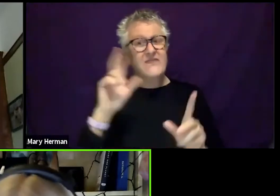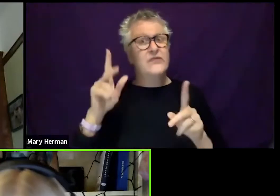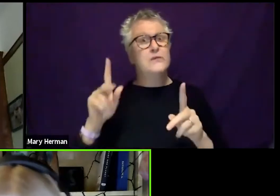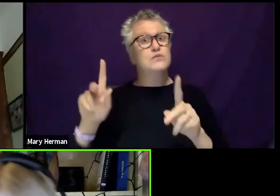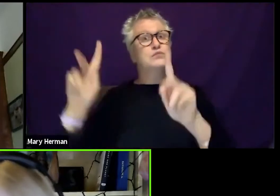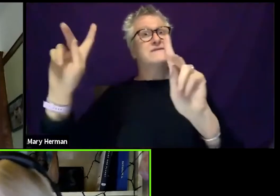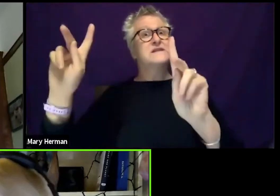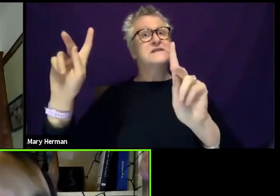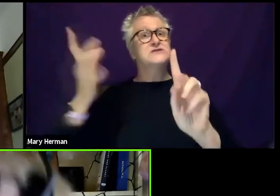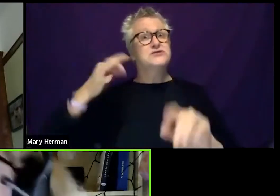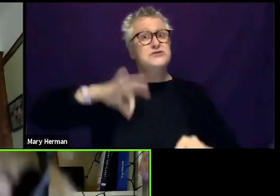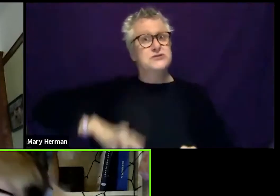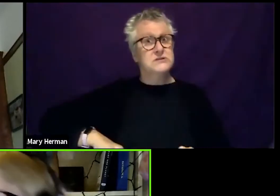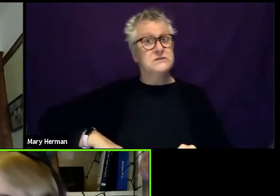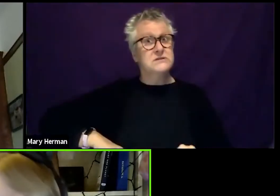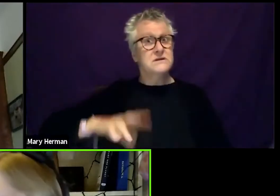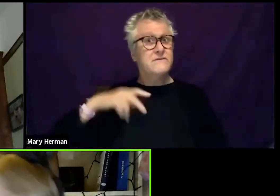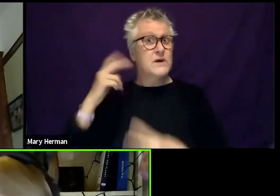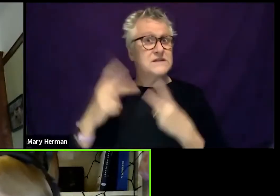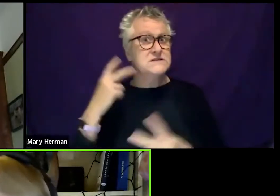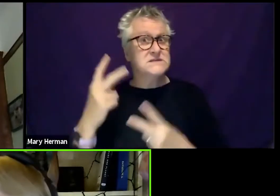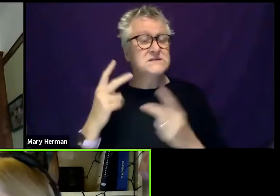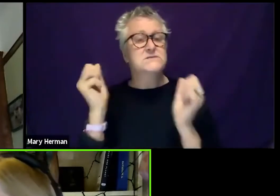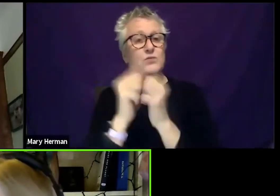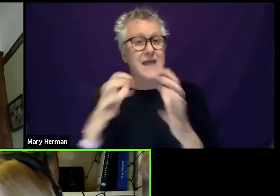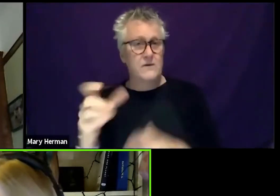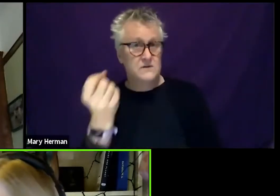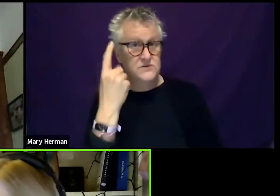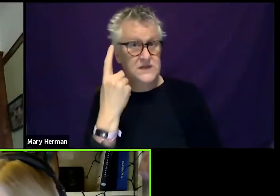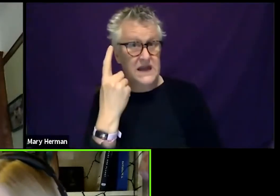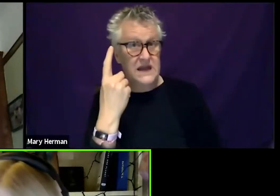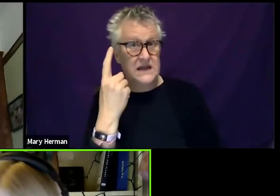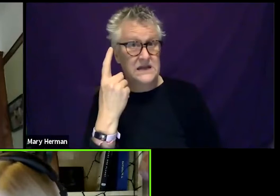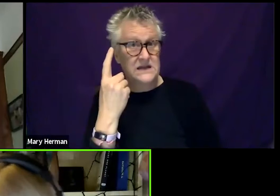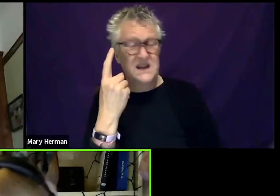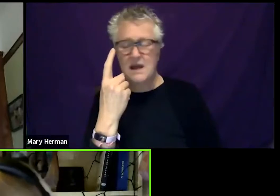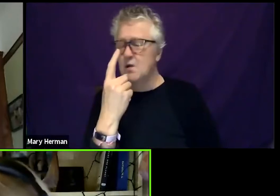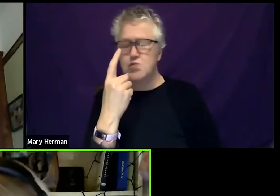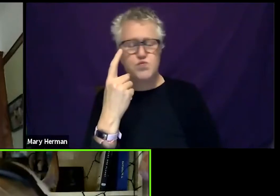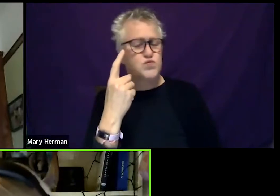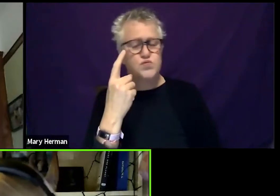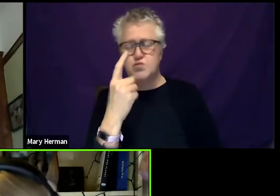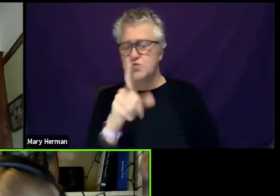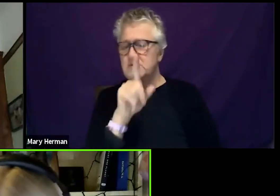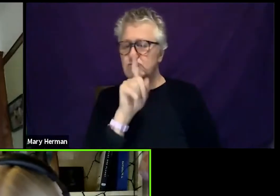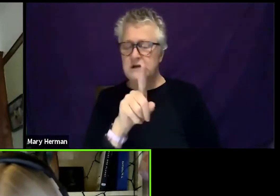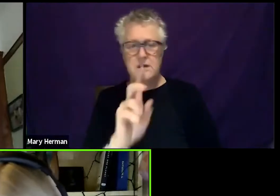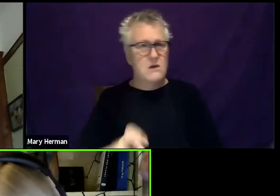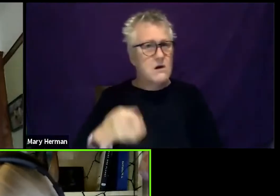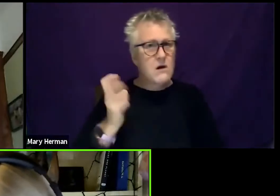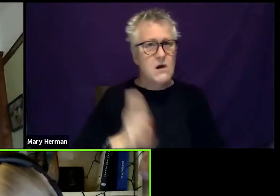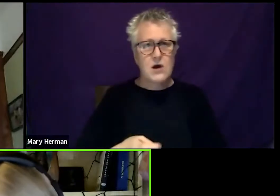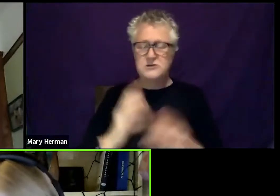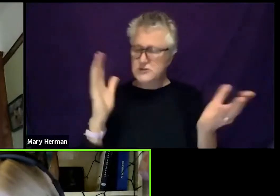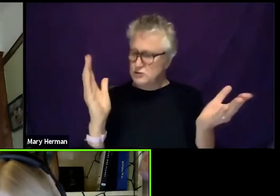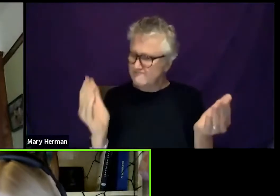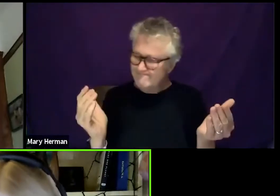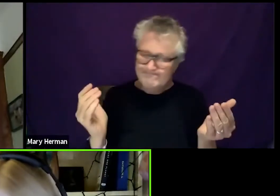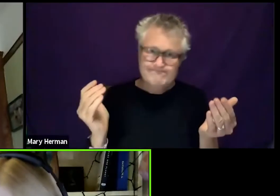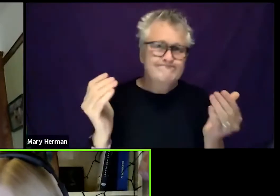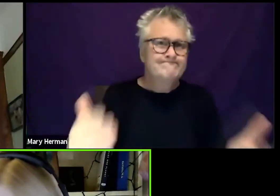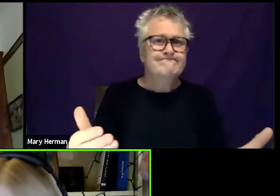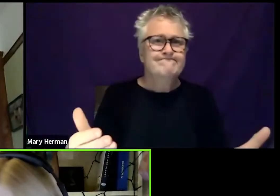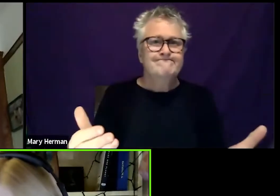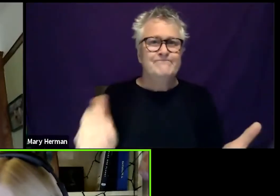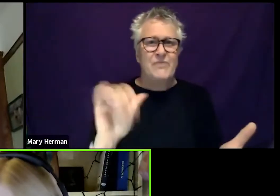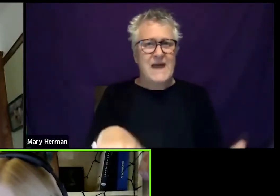lived experience, it's really hard to battle that narrative. But, you know, whenever people